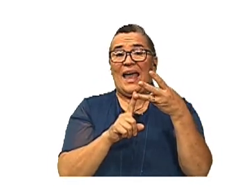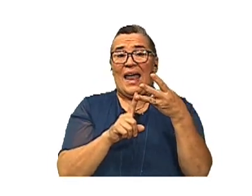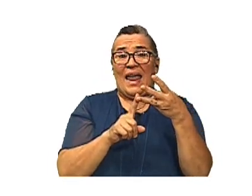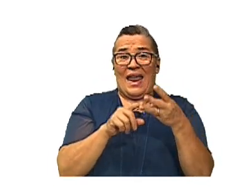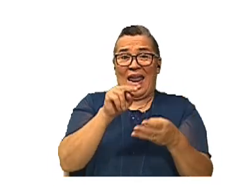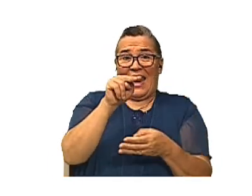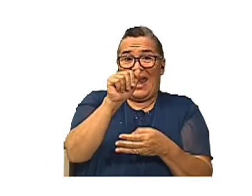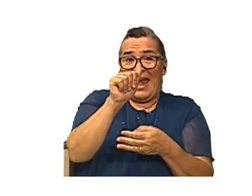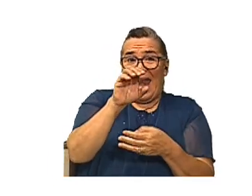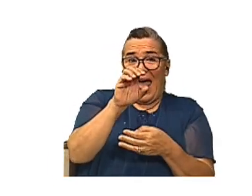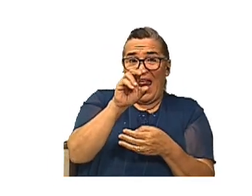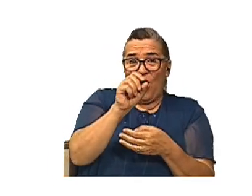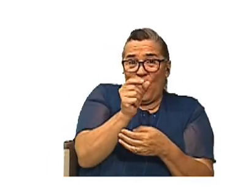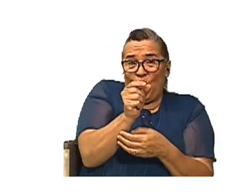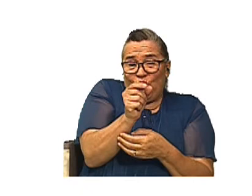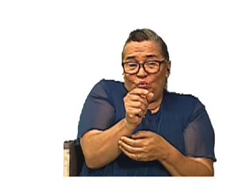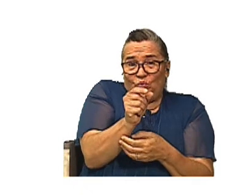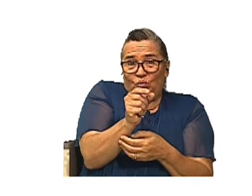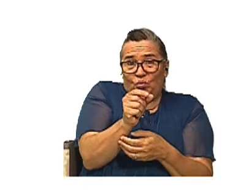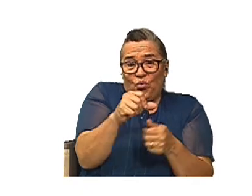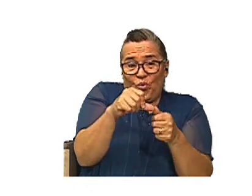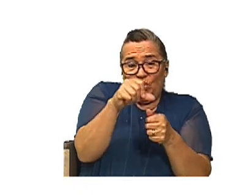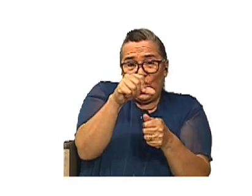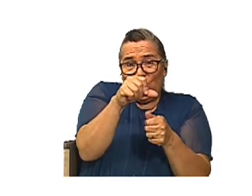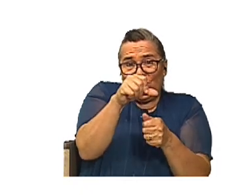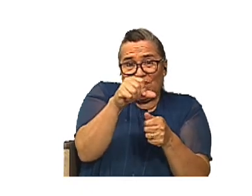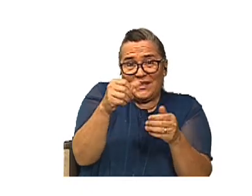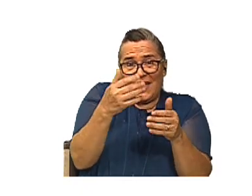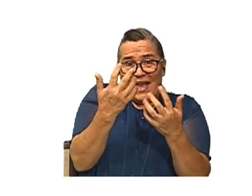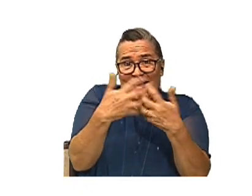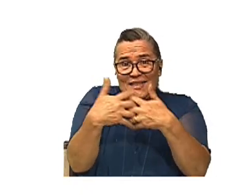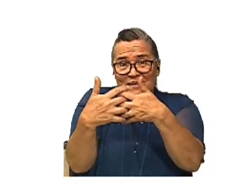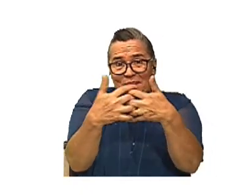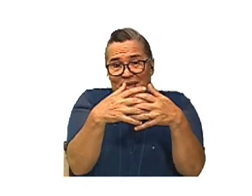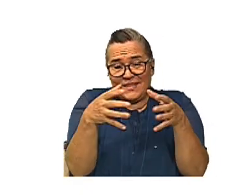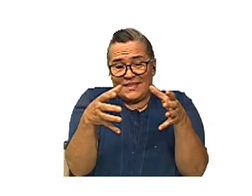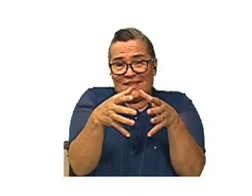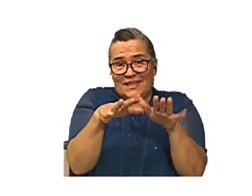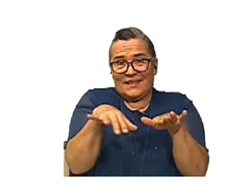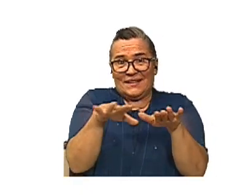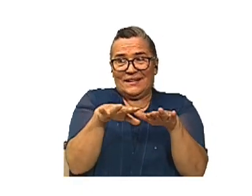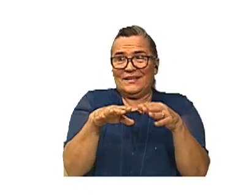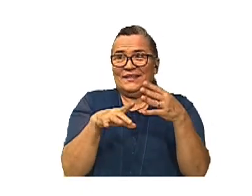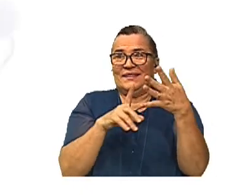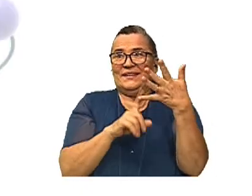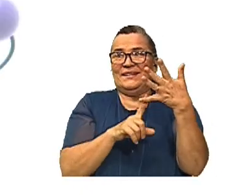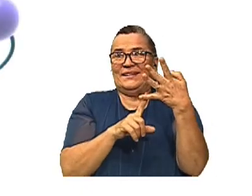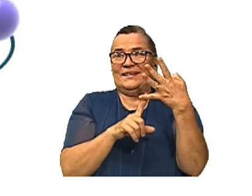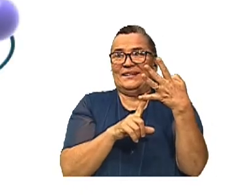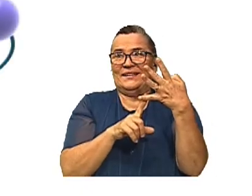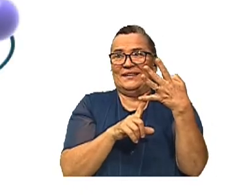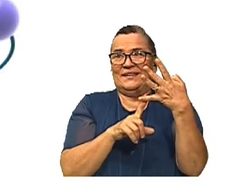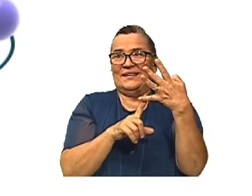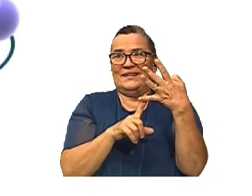Nano-sized machines. Nano-sized machines. Next.